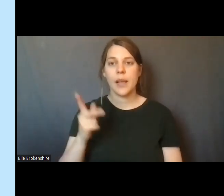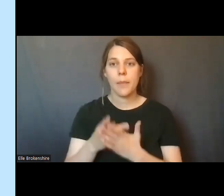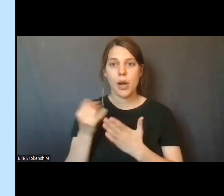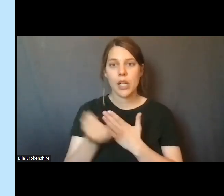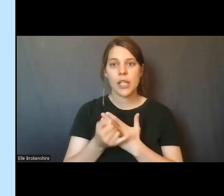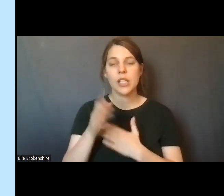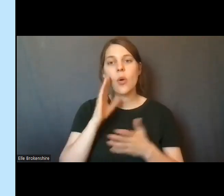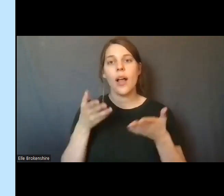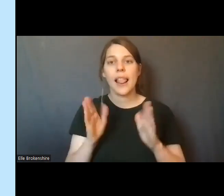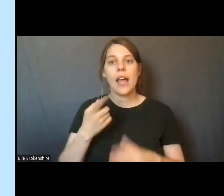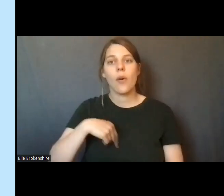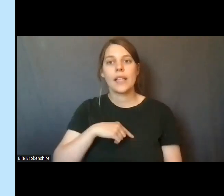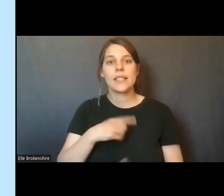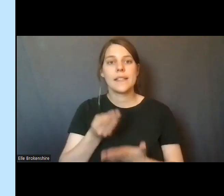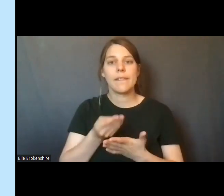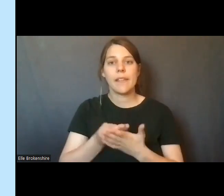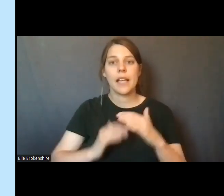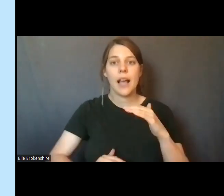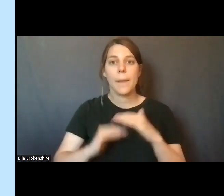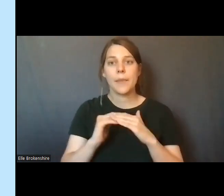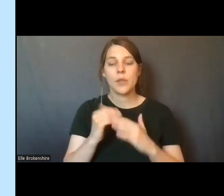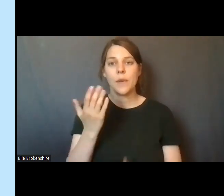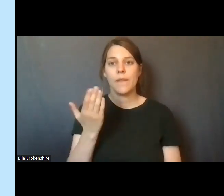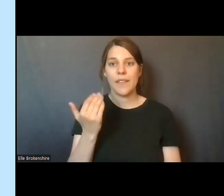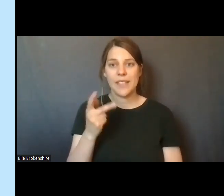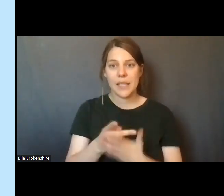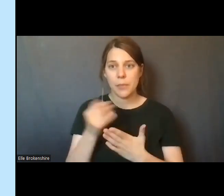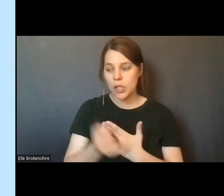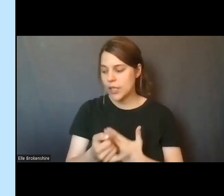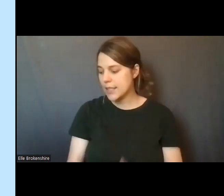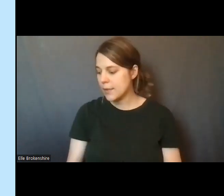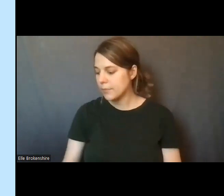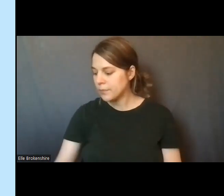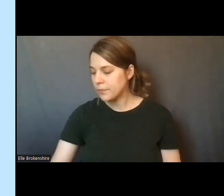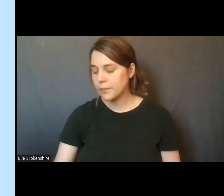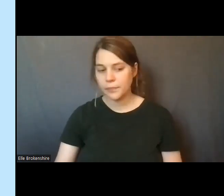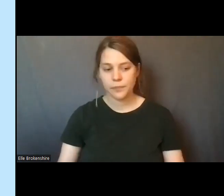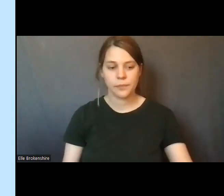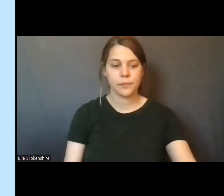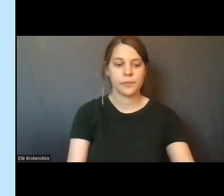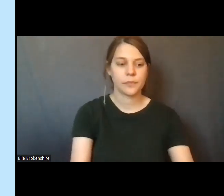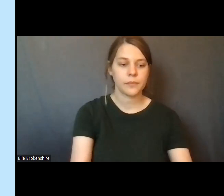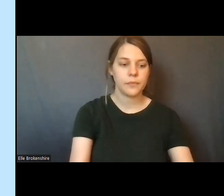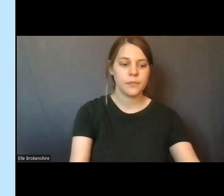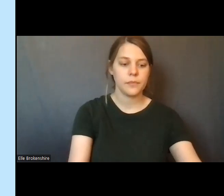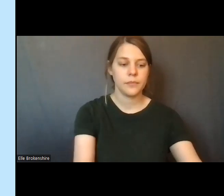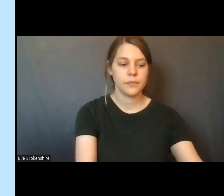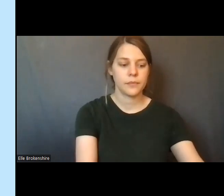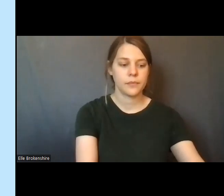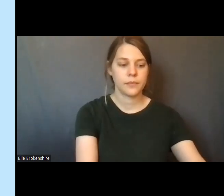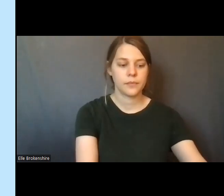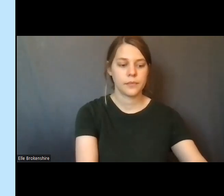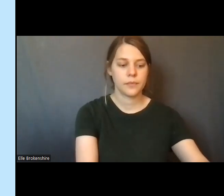projects that will allow us to fund up to 15 projects. Our application window opens May